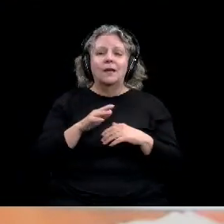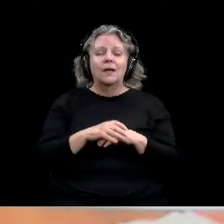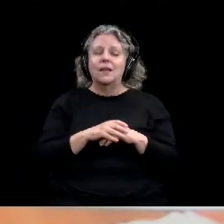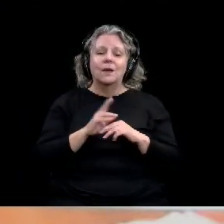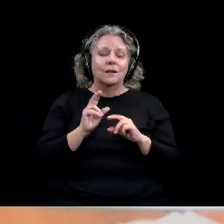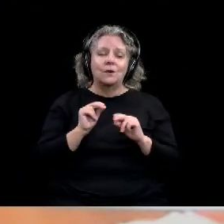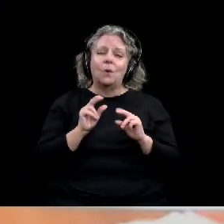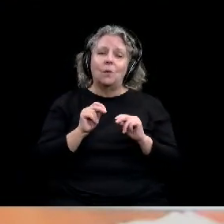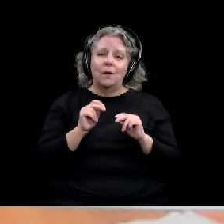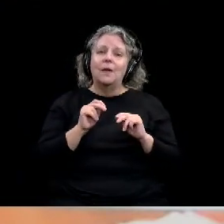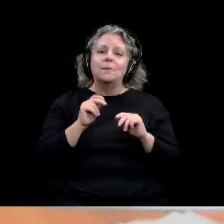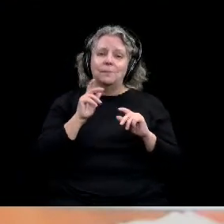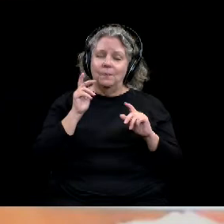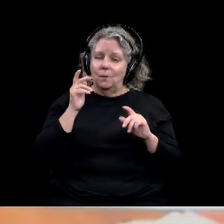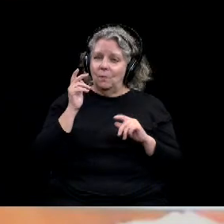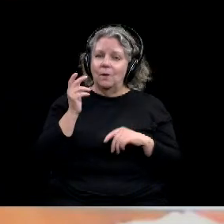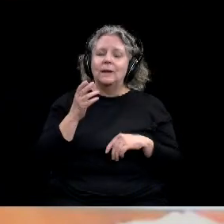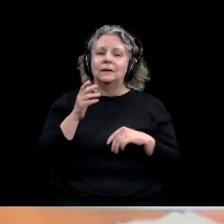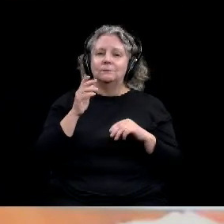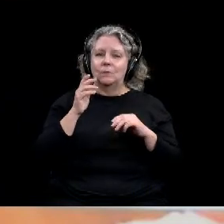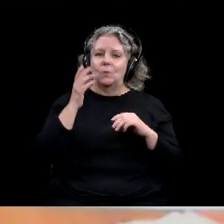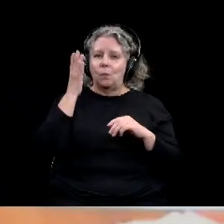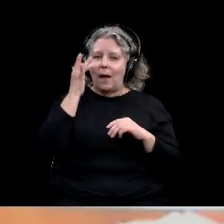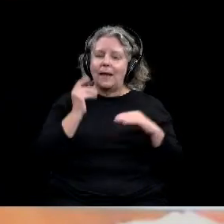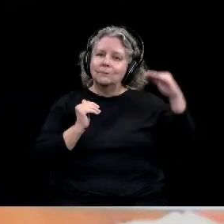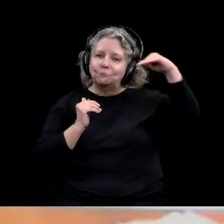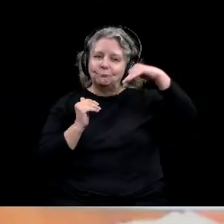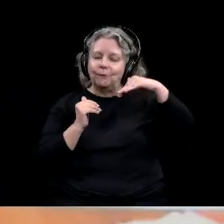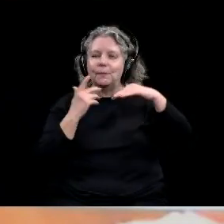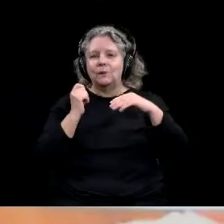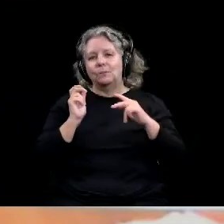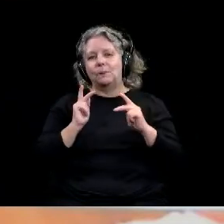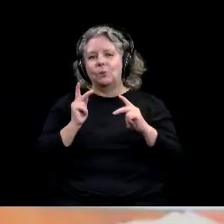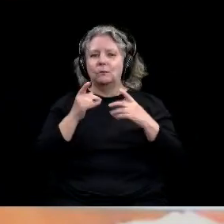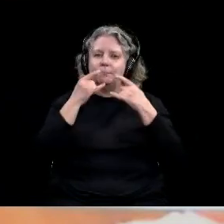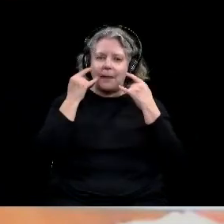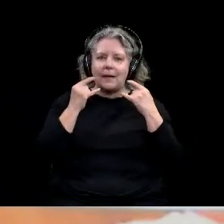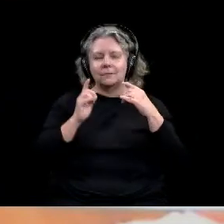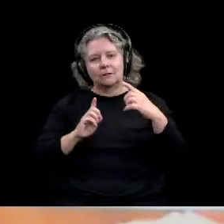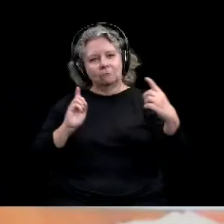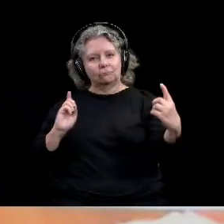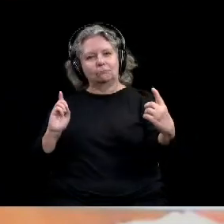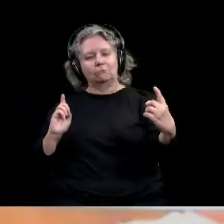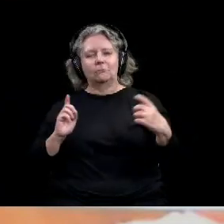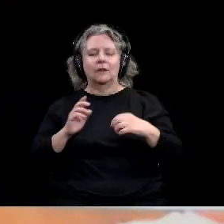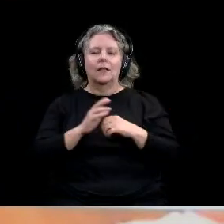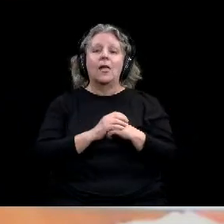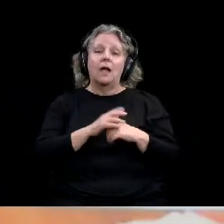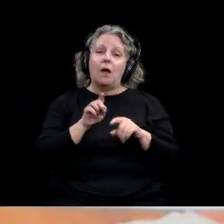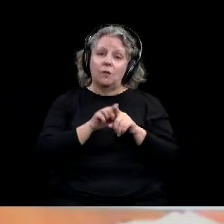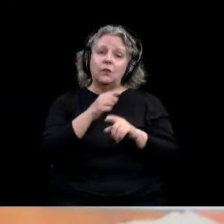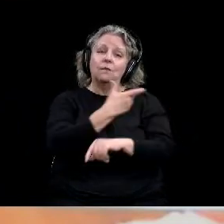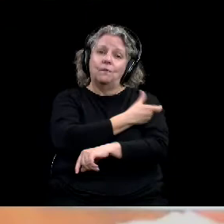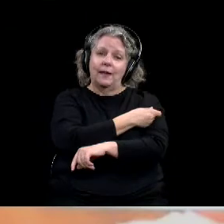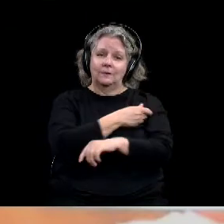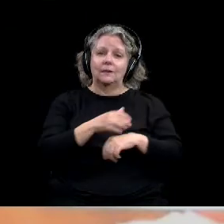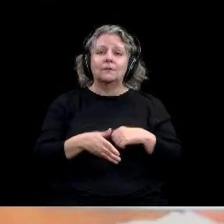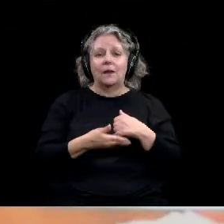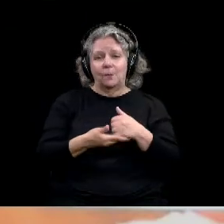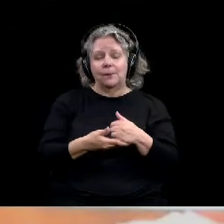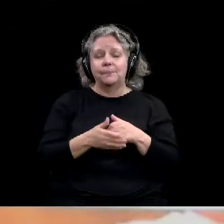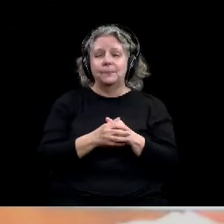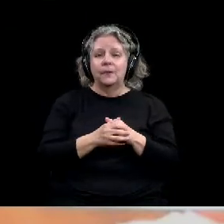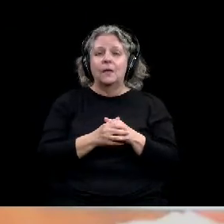which is also helping us. As you already know, Providence is the hub, city is the hub. So we are working with the city